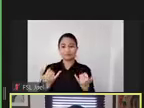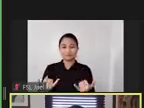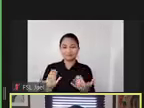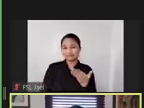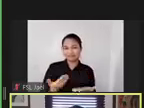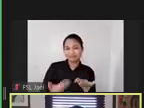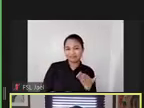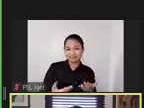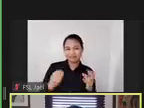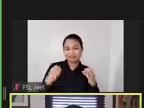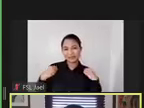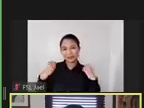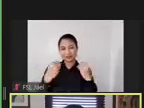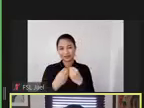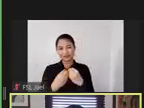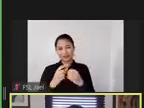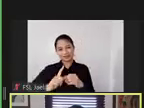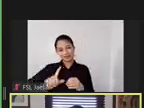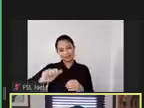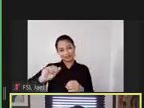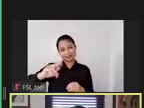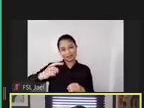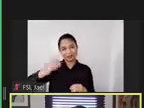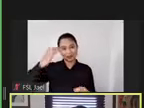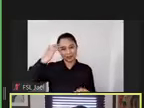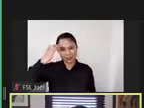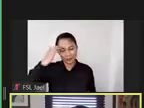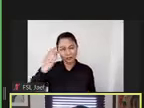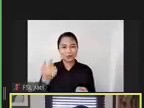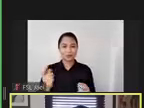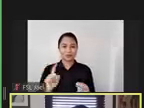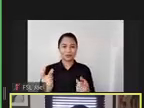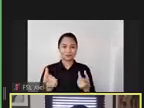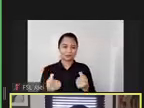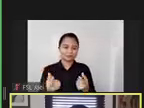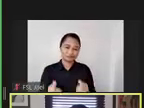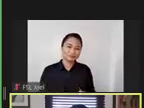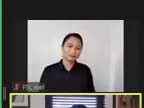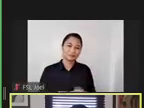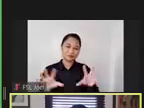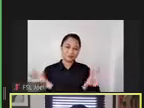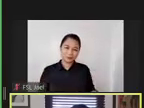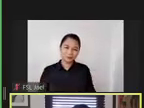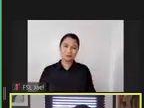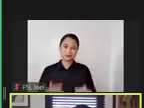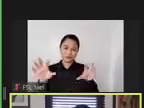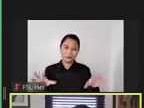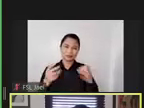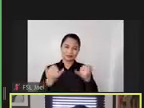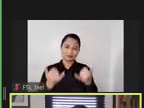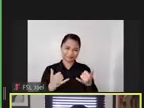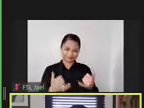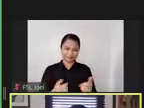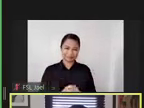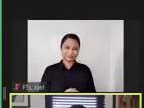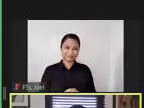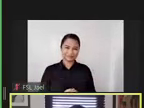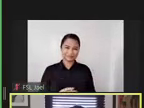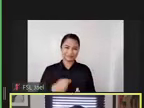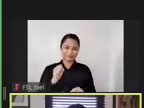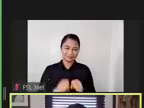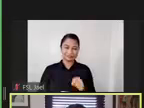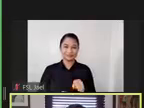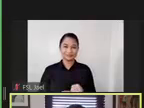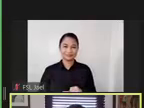this point to anticipate what action we would jump right back into once this